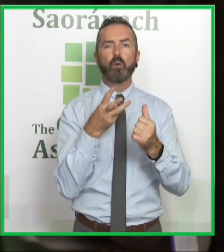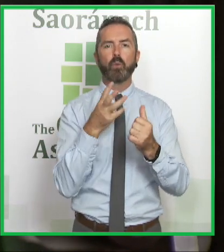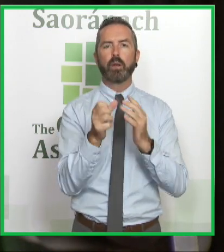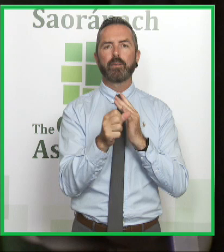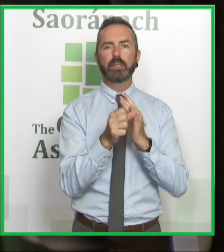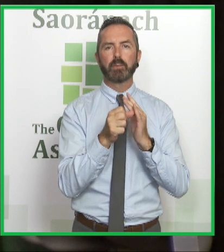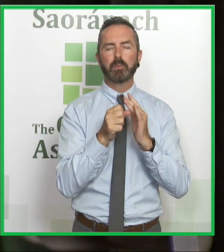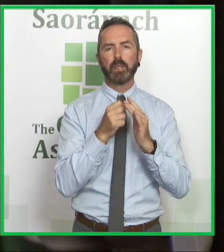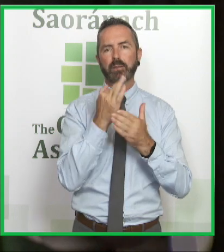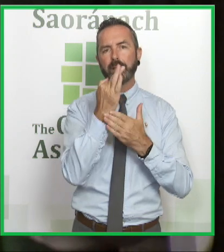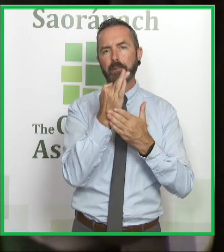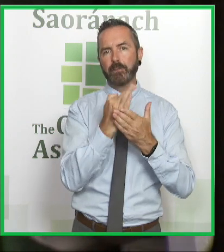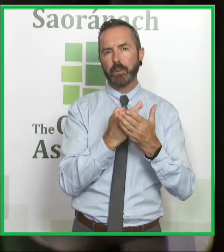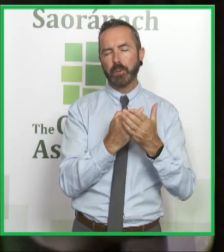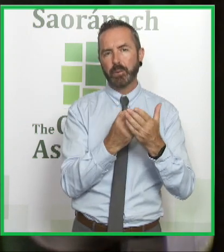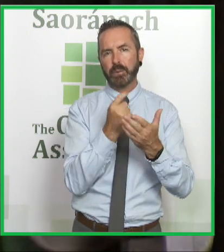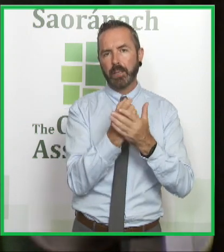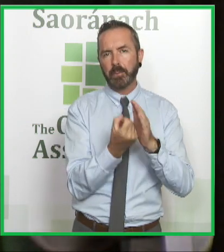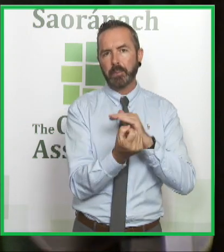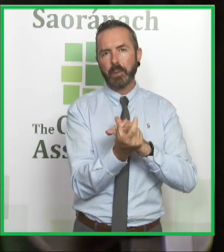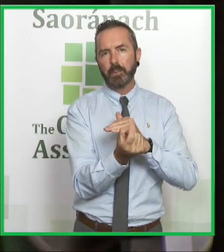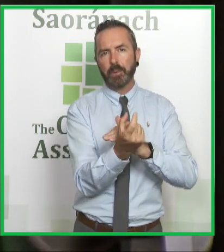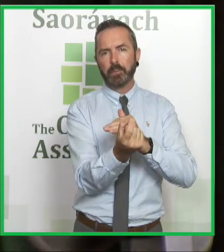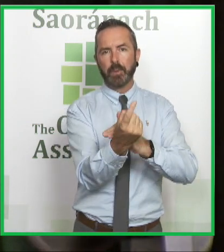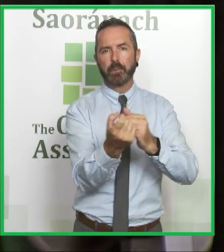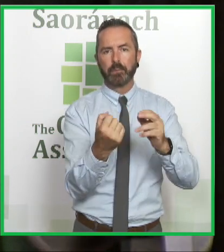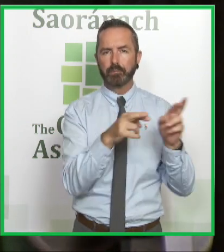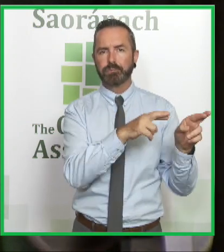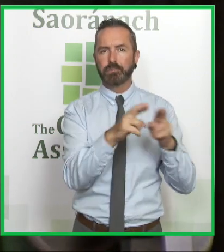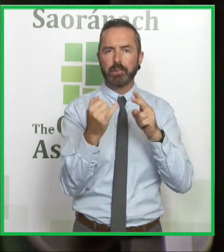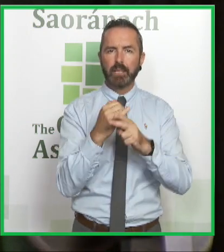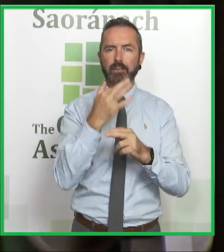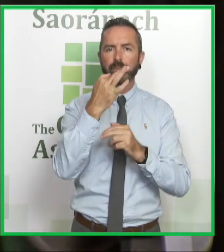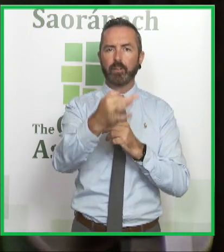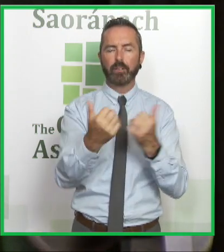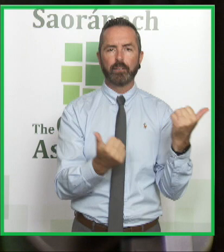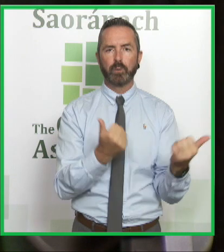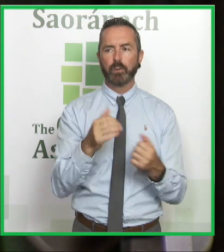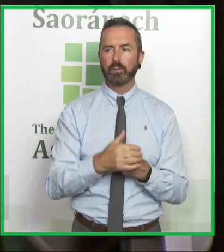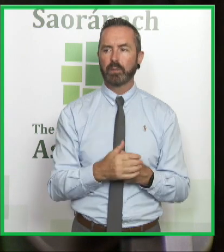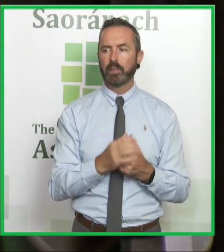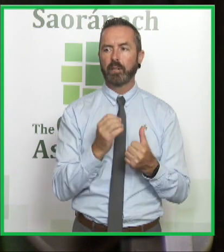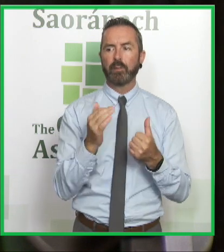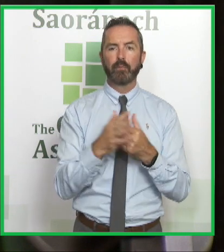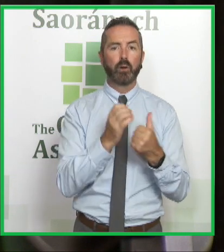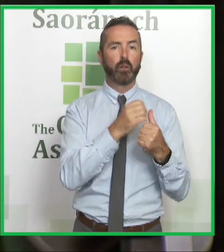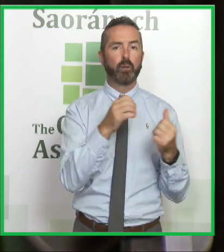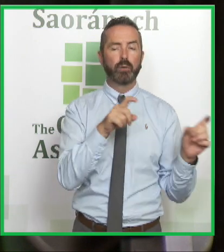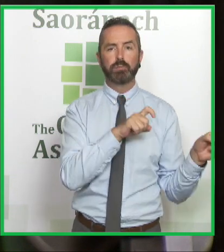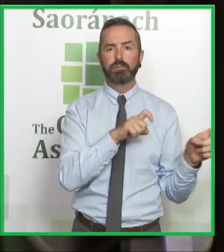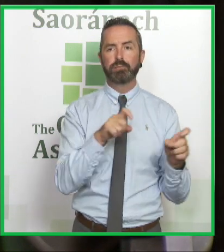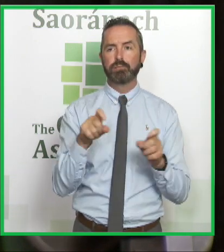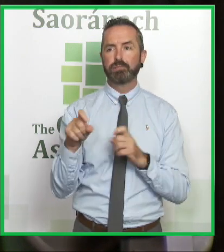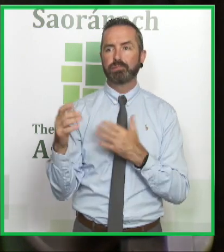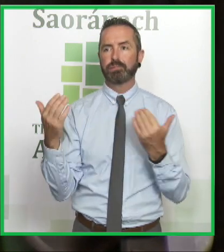experienced periodic episodes where they have appeared irregularly before the courts. And for others, it is almost